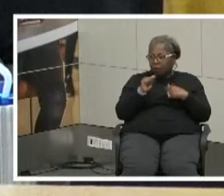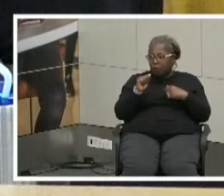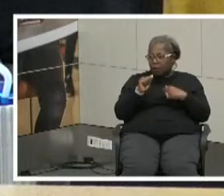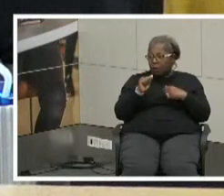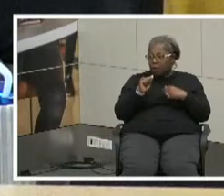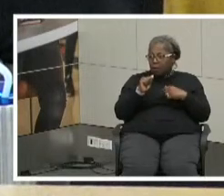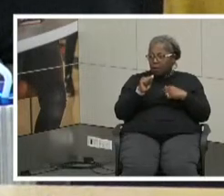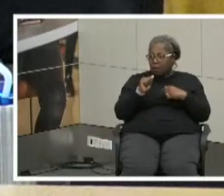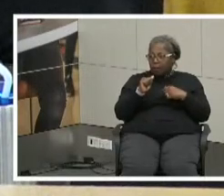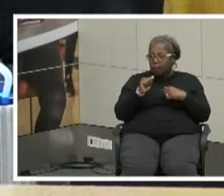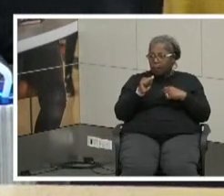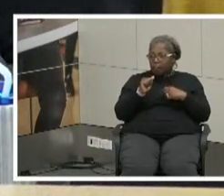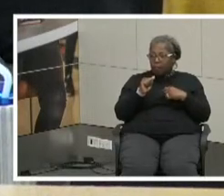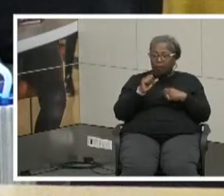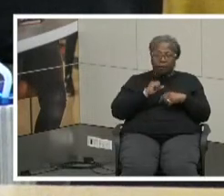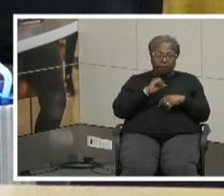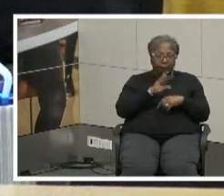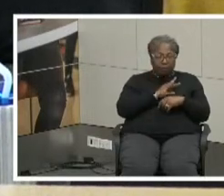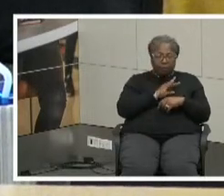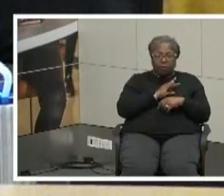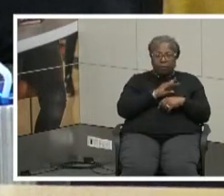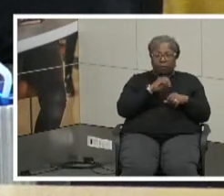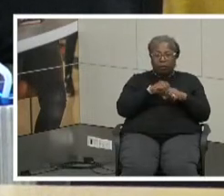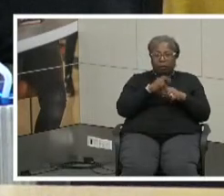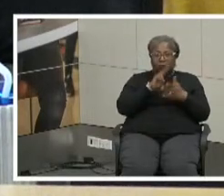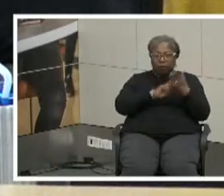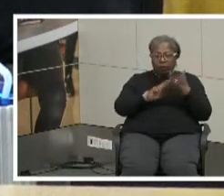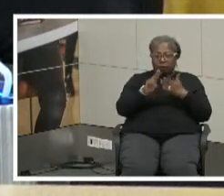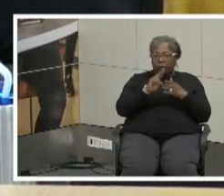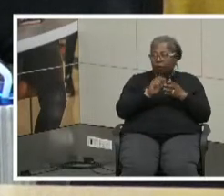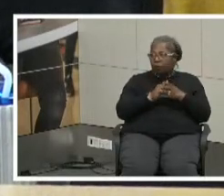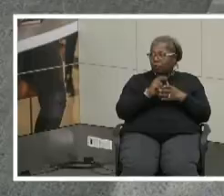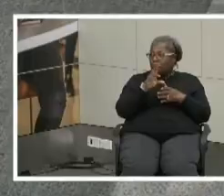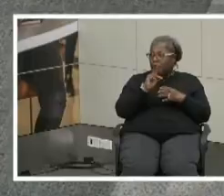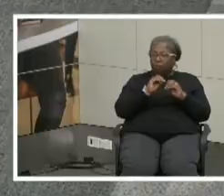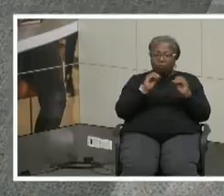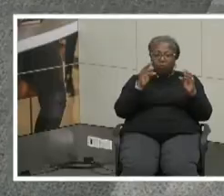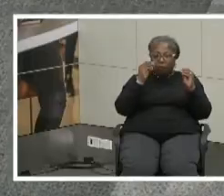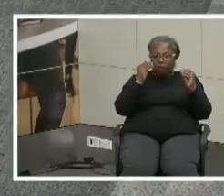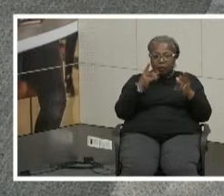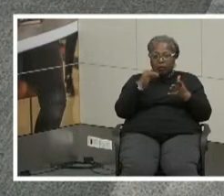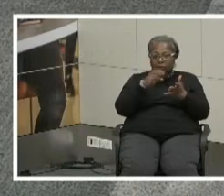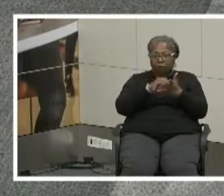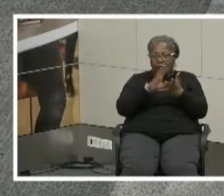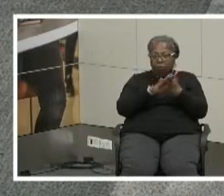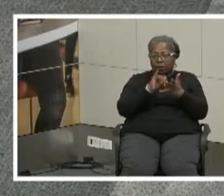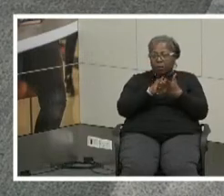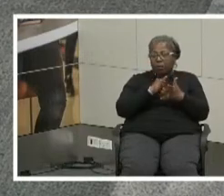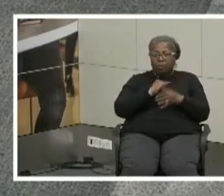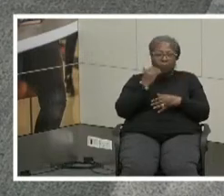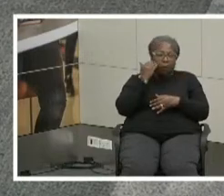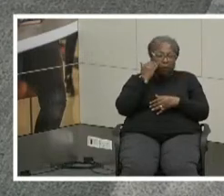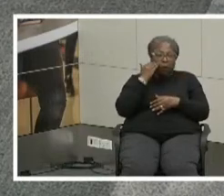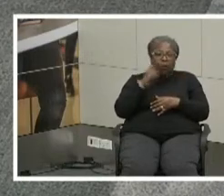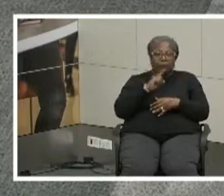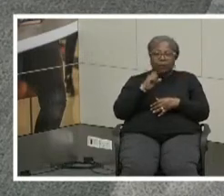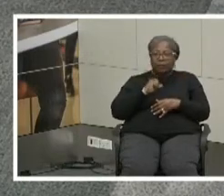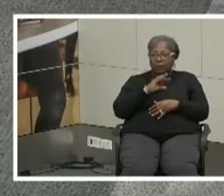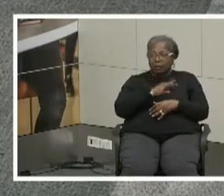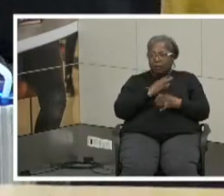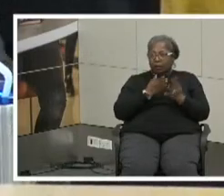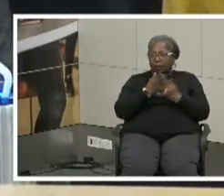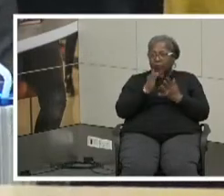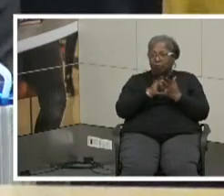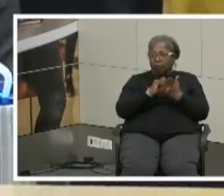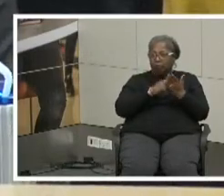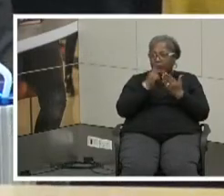district uh um staff through the any University from the University uh no teachers of record that I'm aware of have ever been staffed through this program